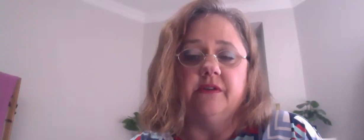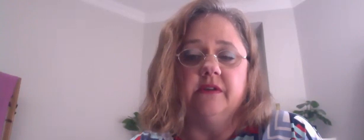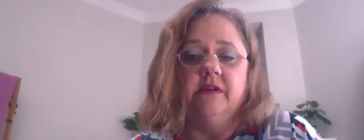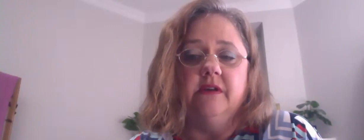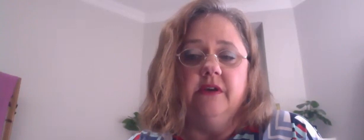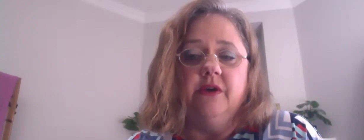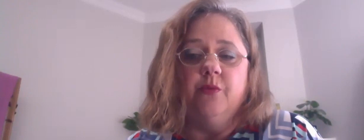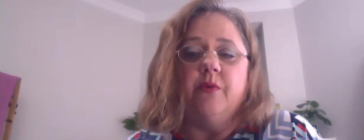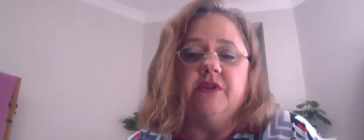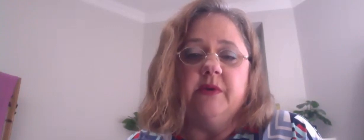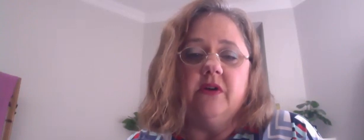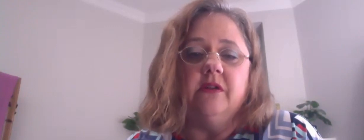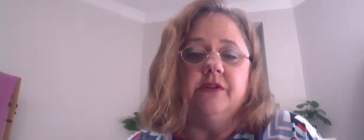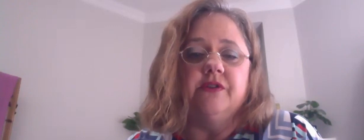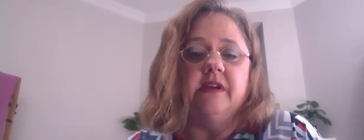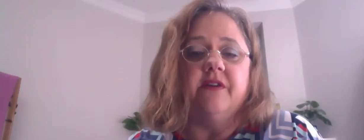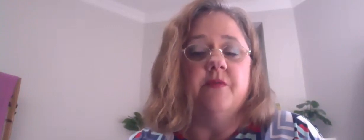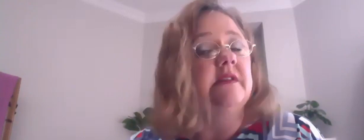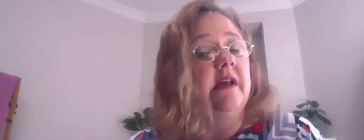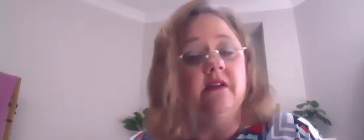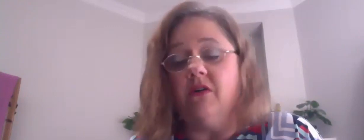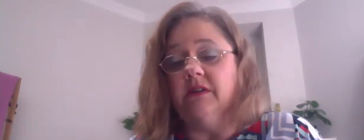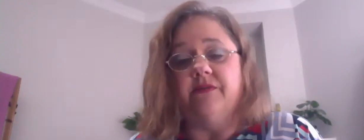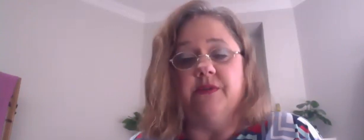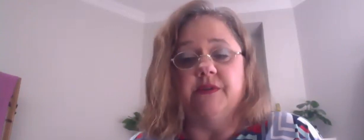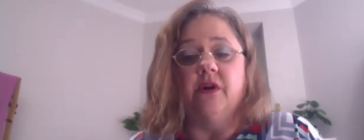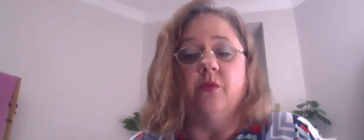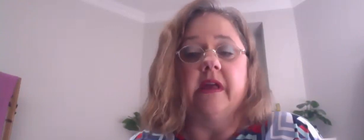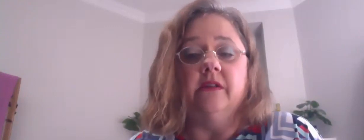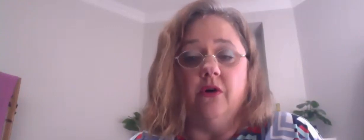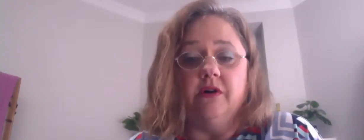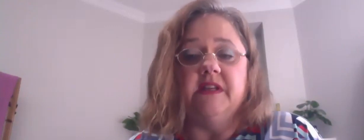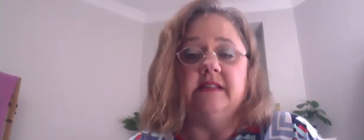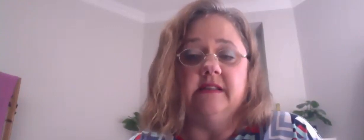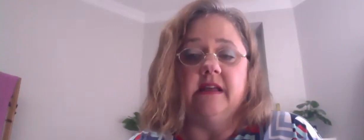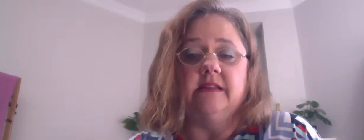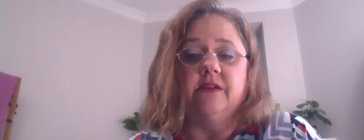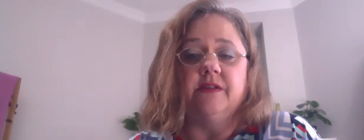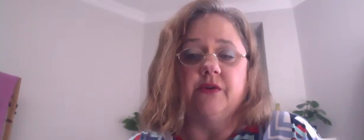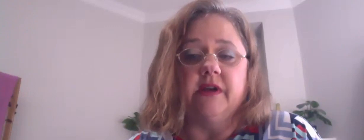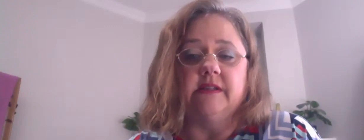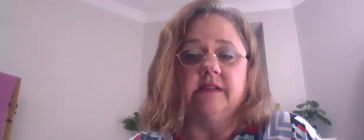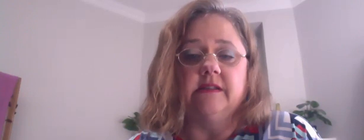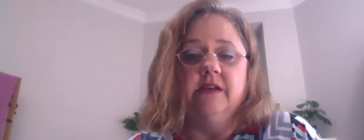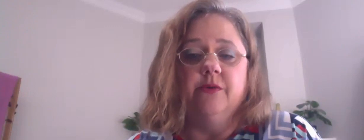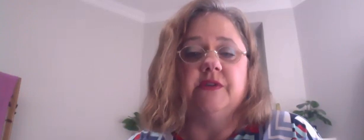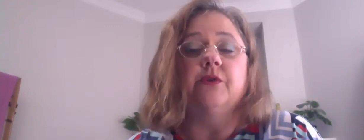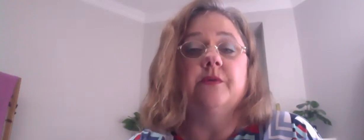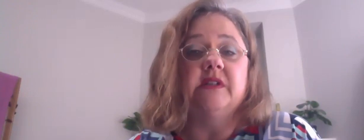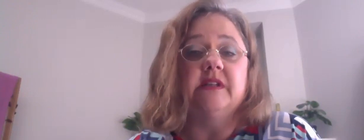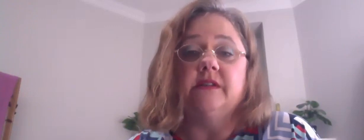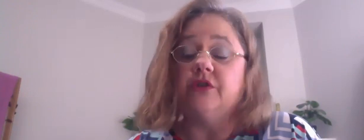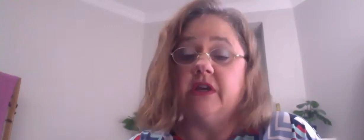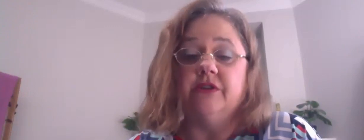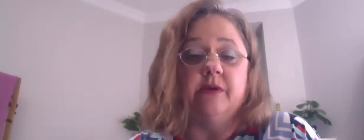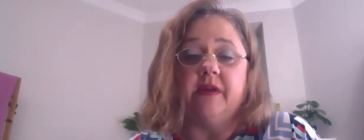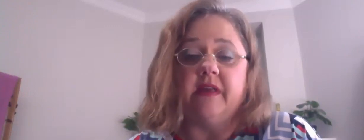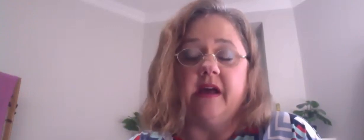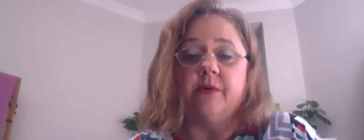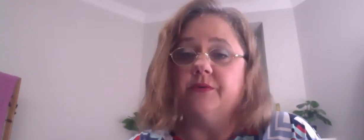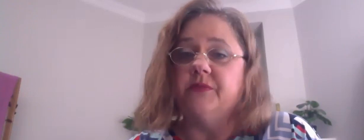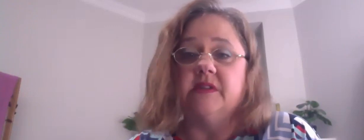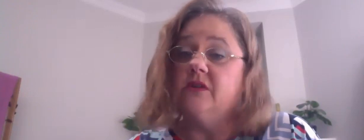livelihood. We want to acknowledge that governments at all levels are working long days and nights on this crisis, with circumstances changing